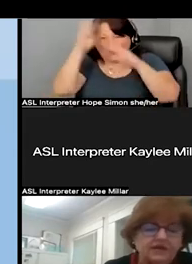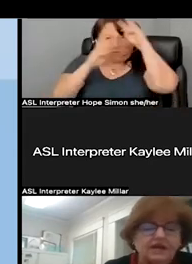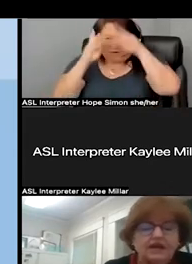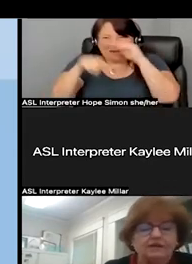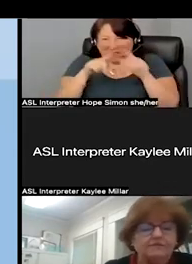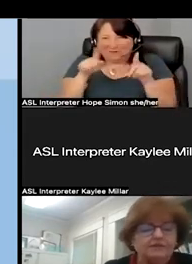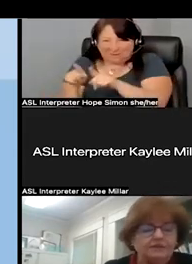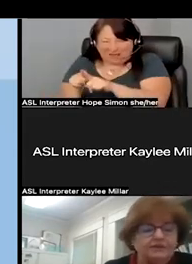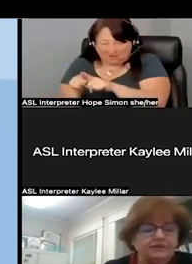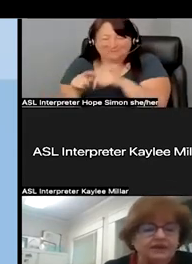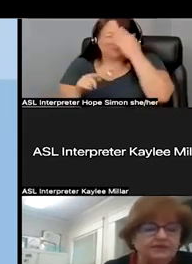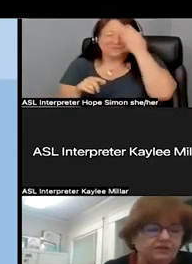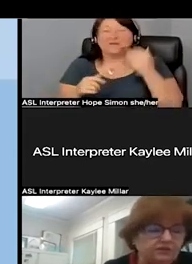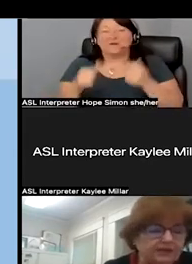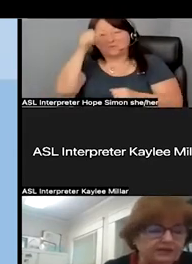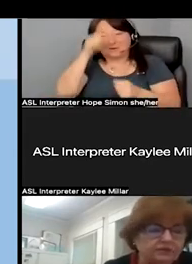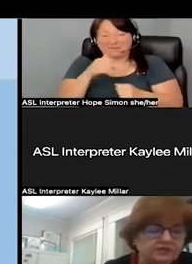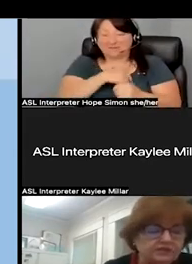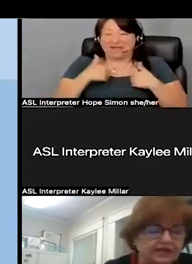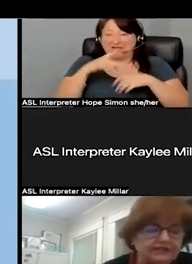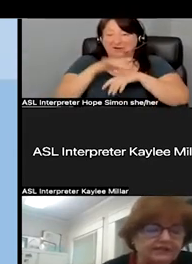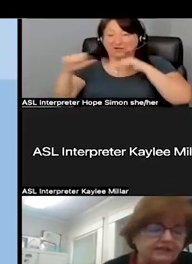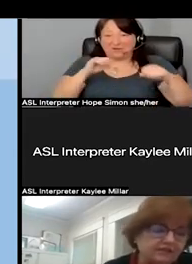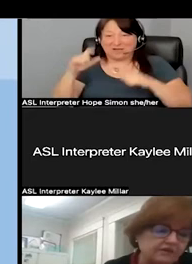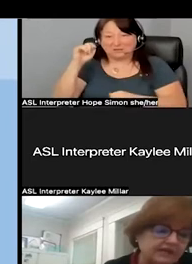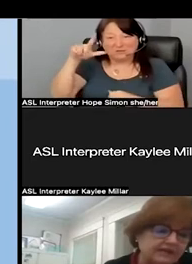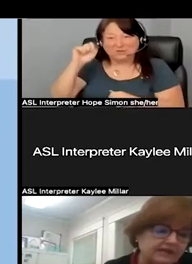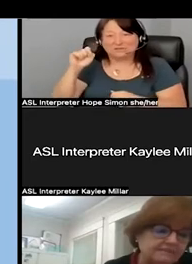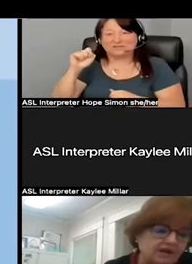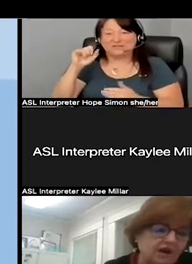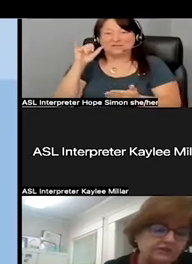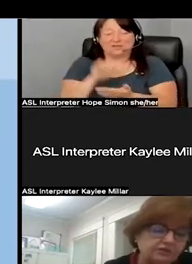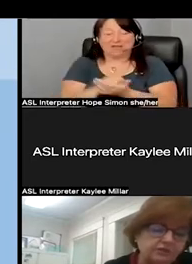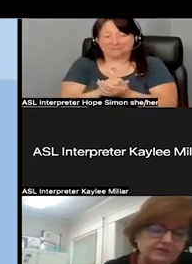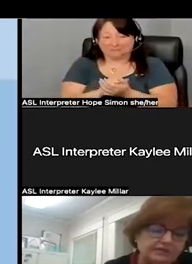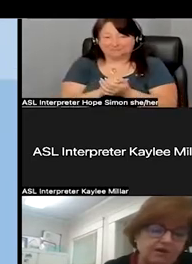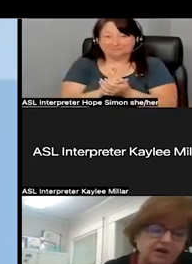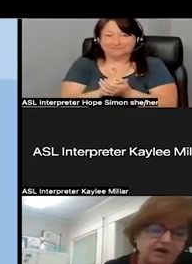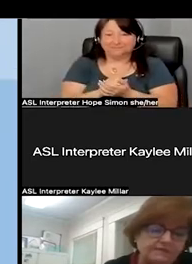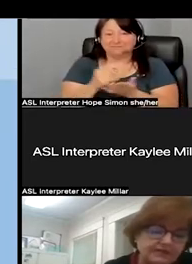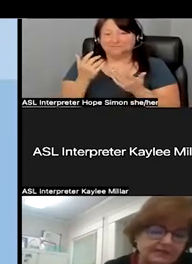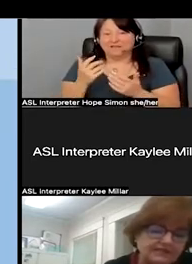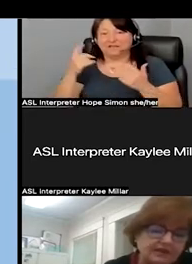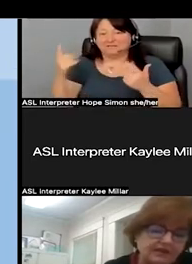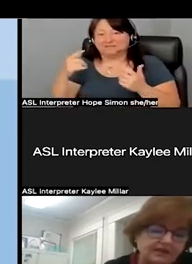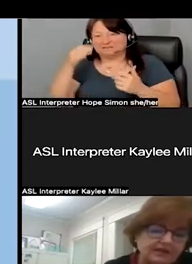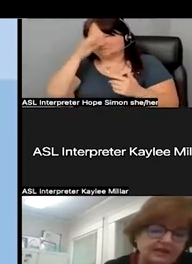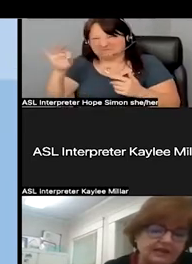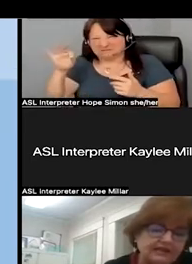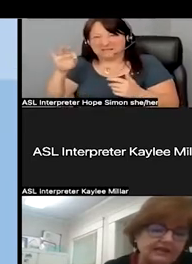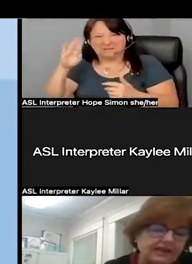so remember that we do have these earthquake tools. So that earthquake offshore was in Baja,